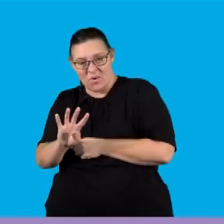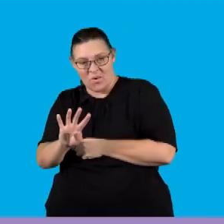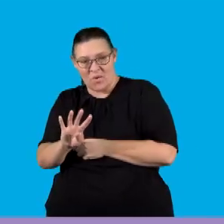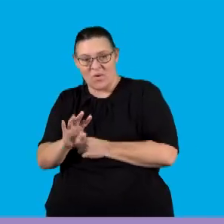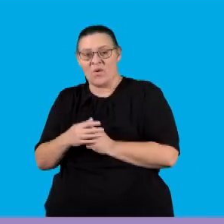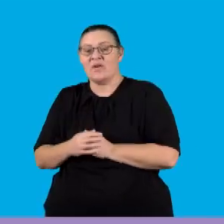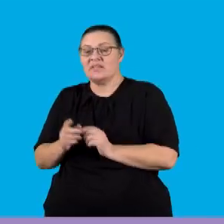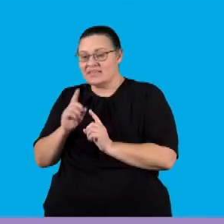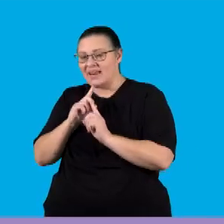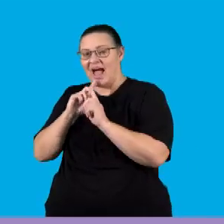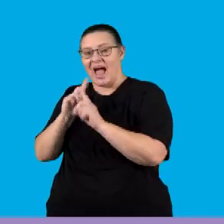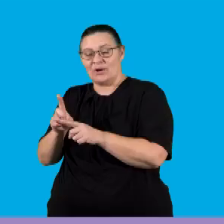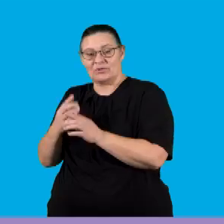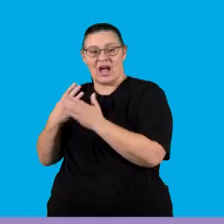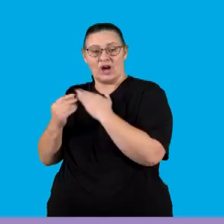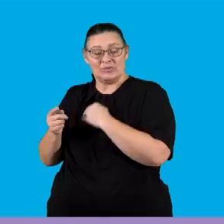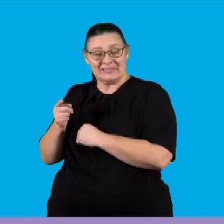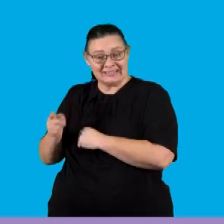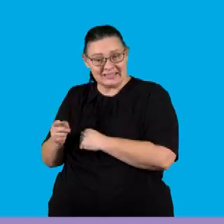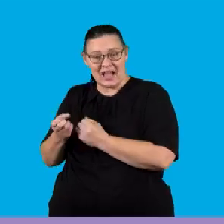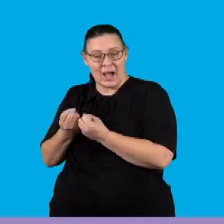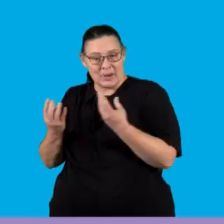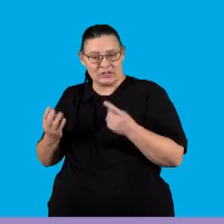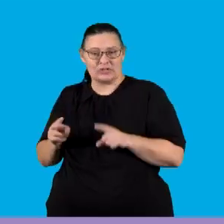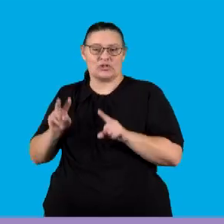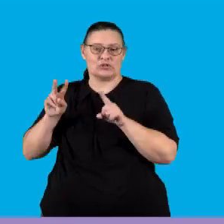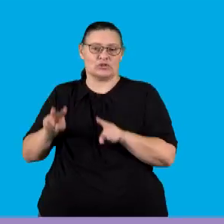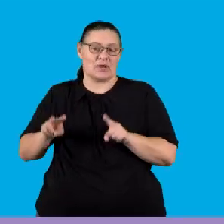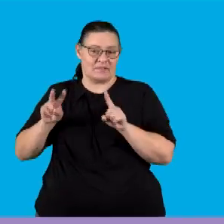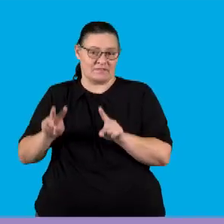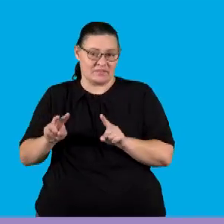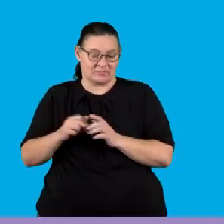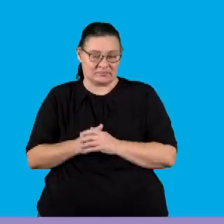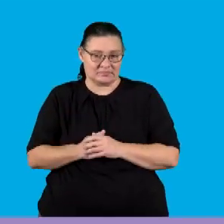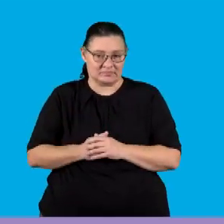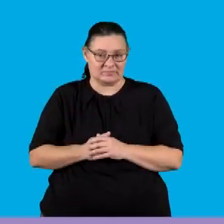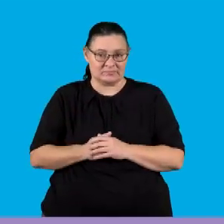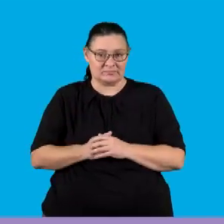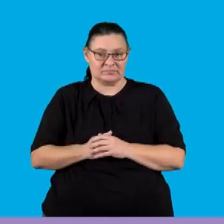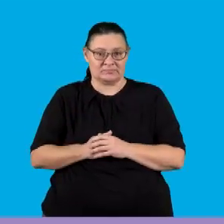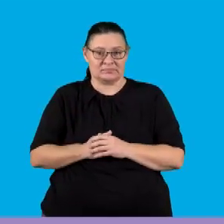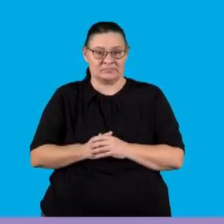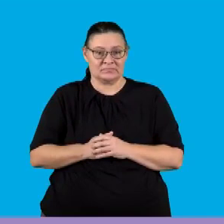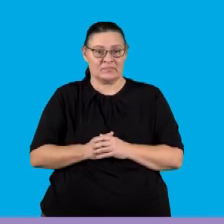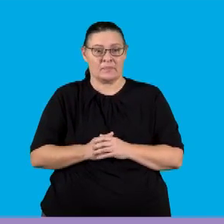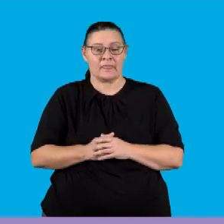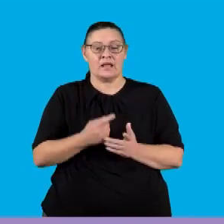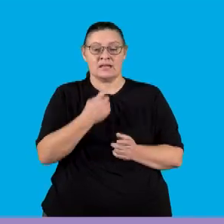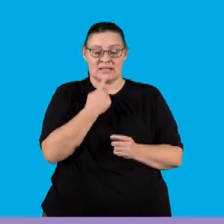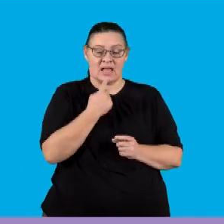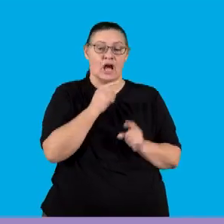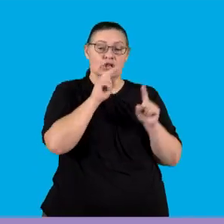second part of our rule. So 16 minus 4 is going to give us an answer of